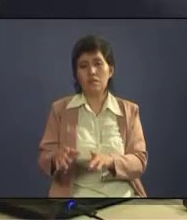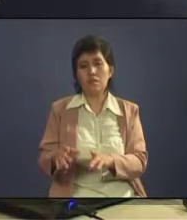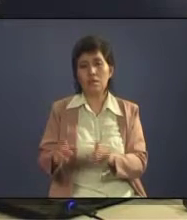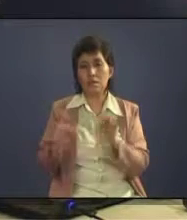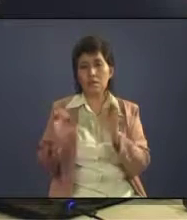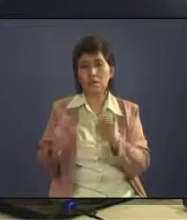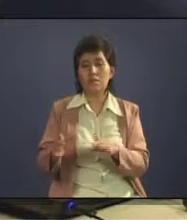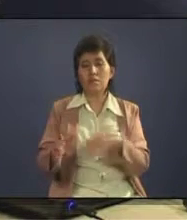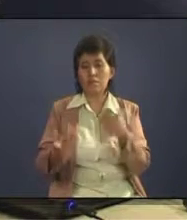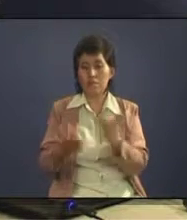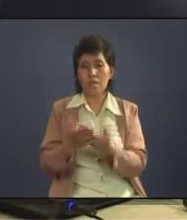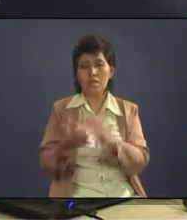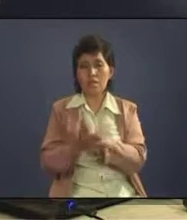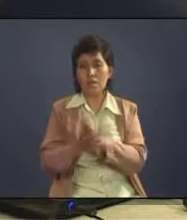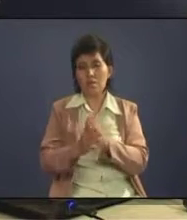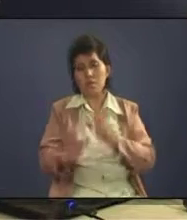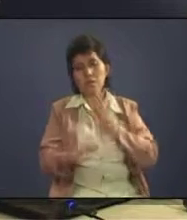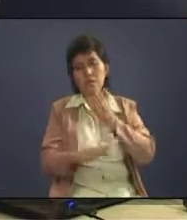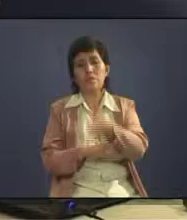to the extreme.